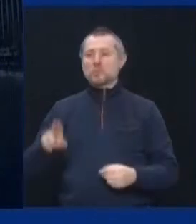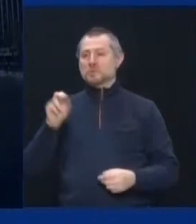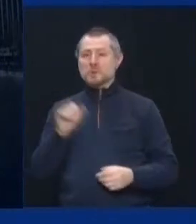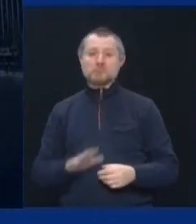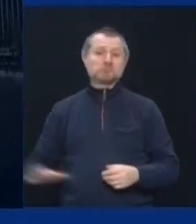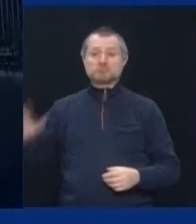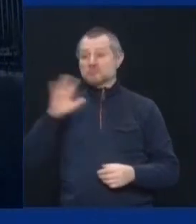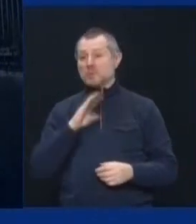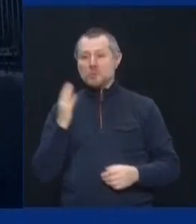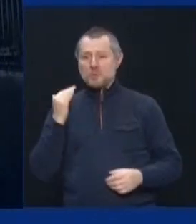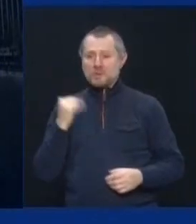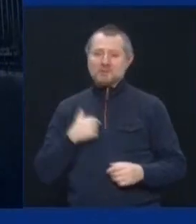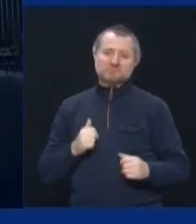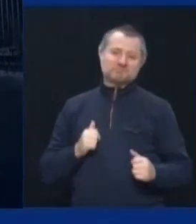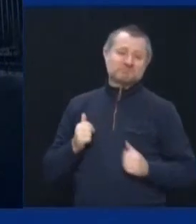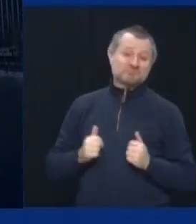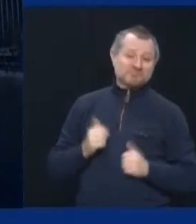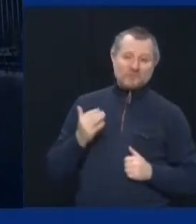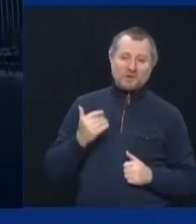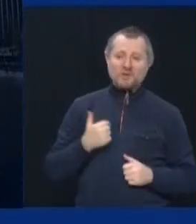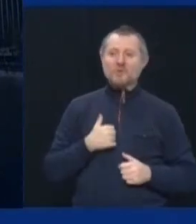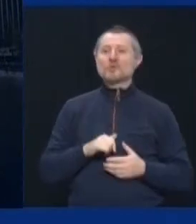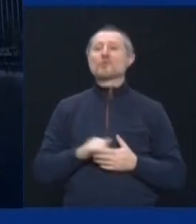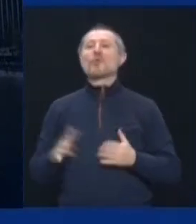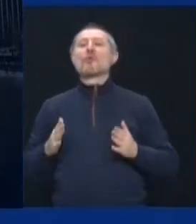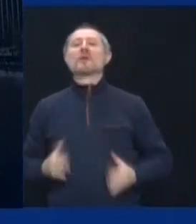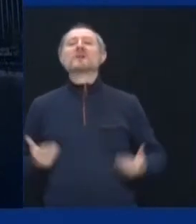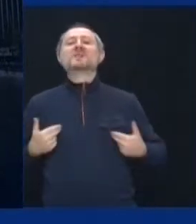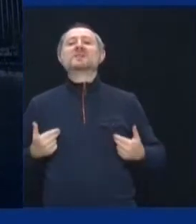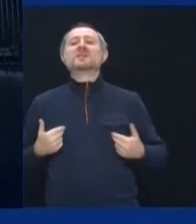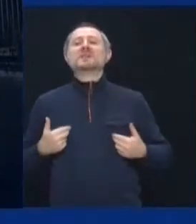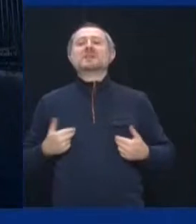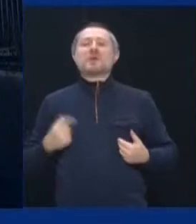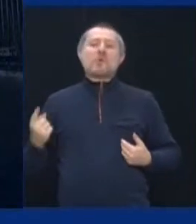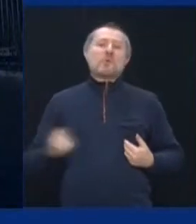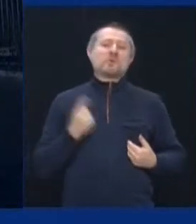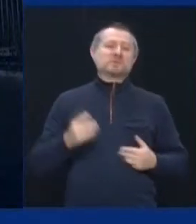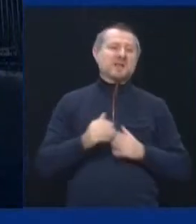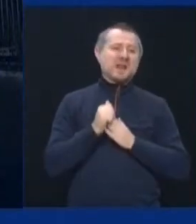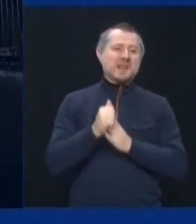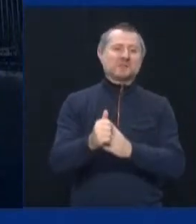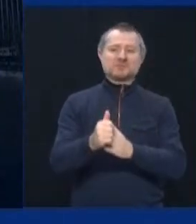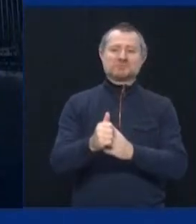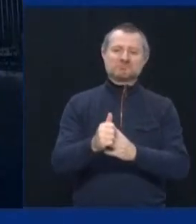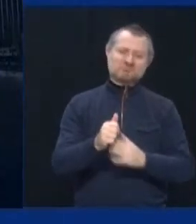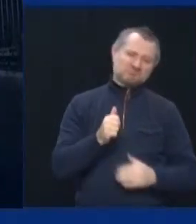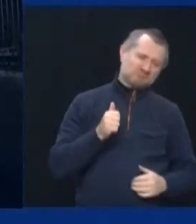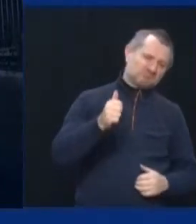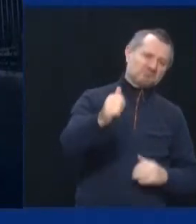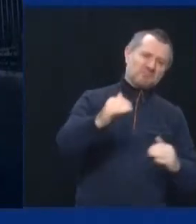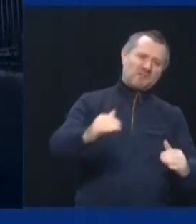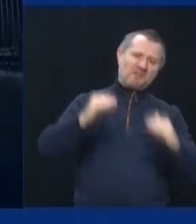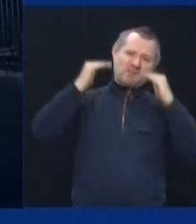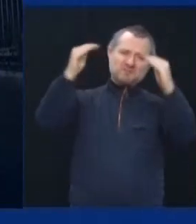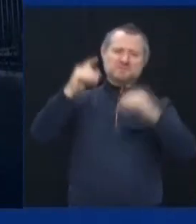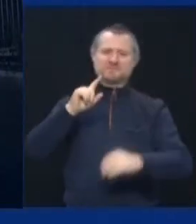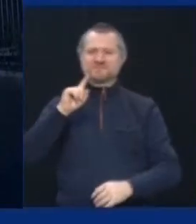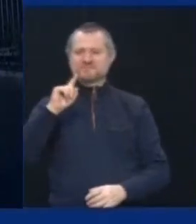goal? Because we are New Yorkers and we always set the bar high on ourselves. We want to be the first COVID-free